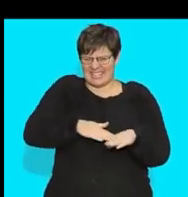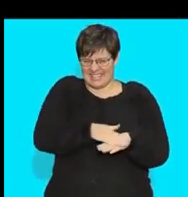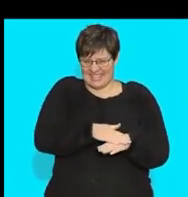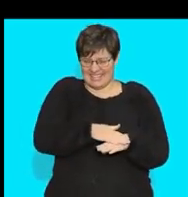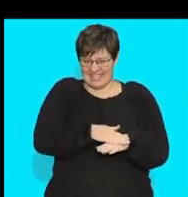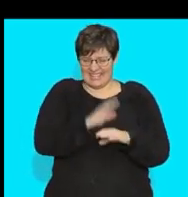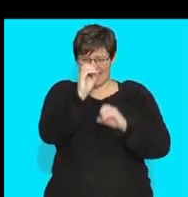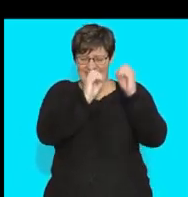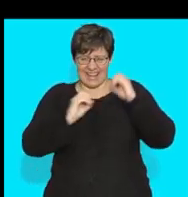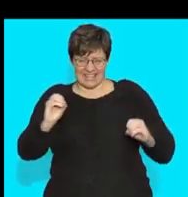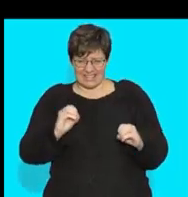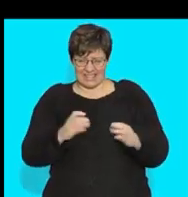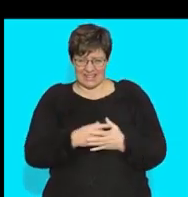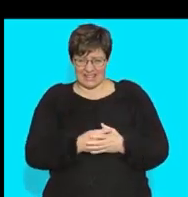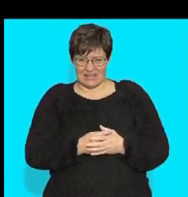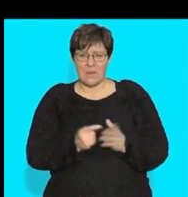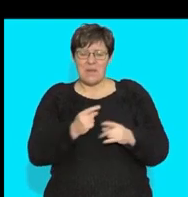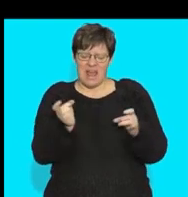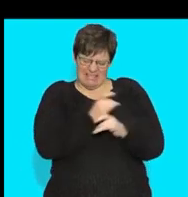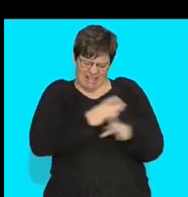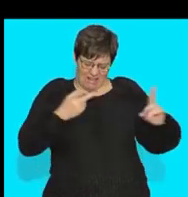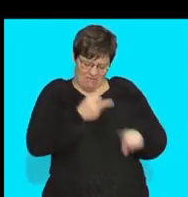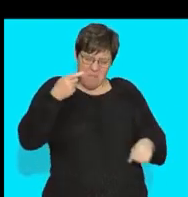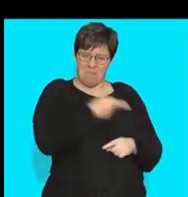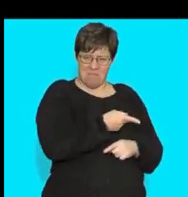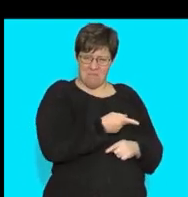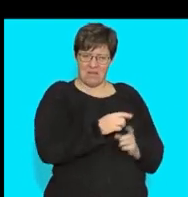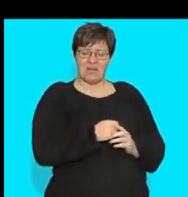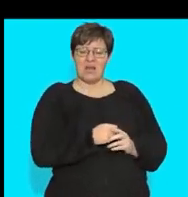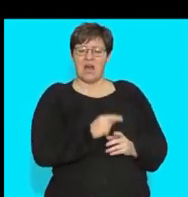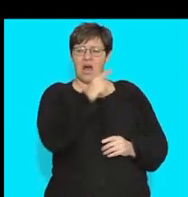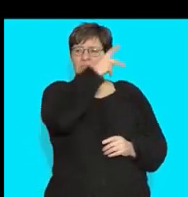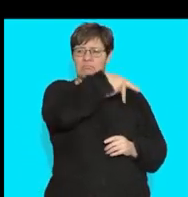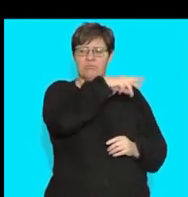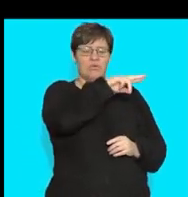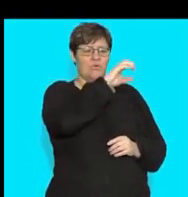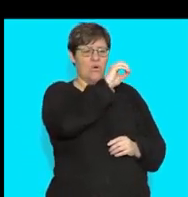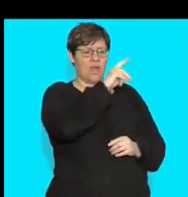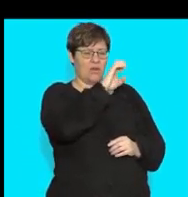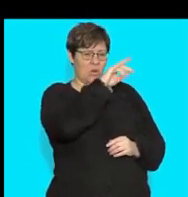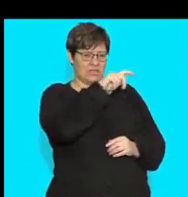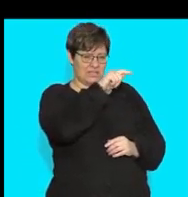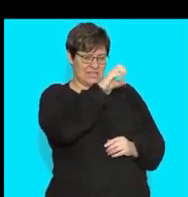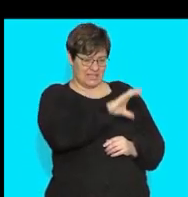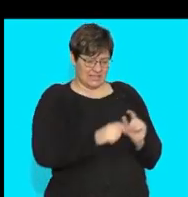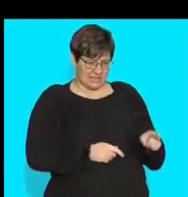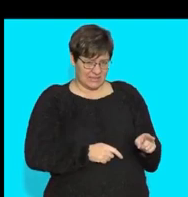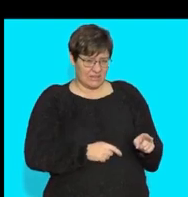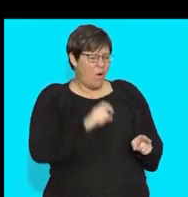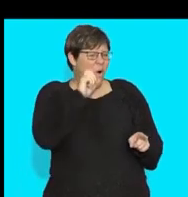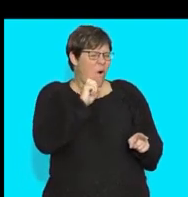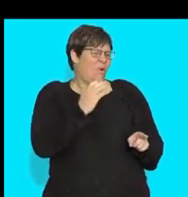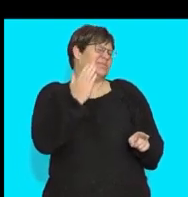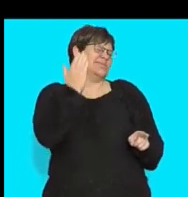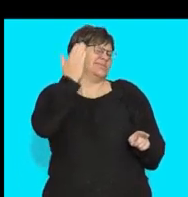of all cells, and it's the oldest. Right, so we're looking at this prokaryotic cell, and